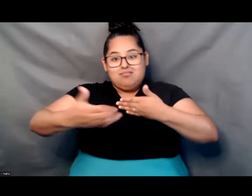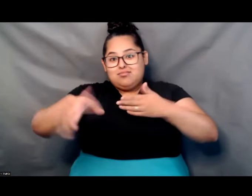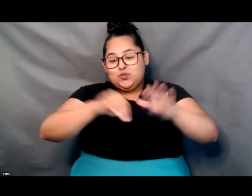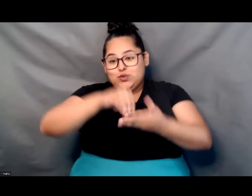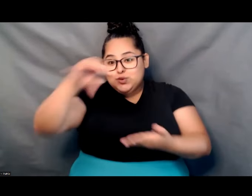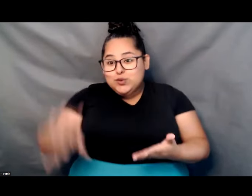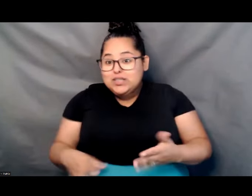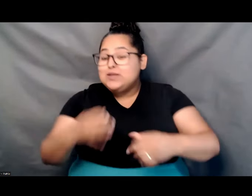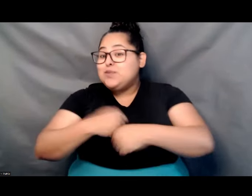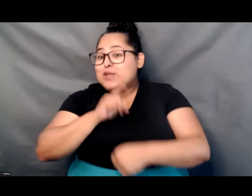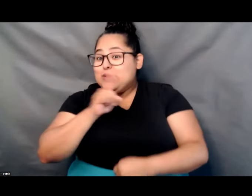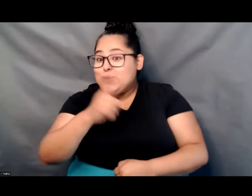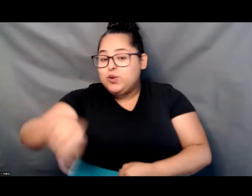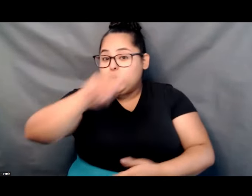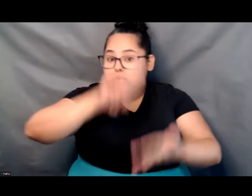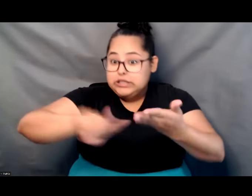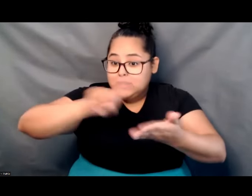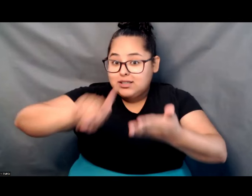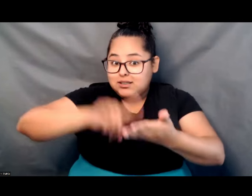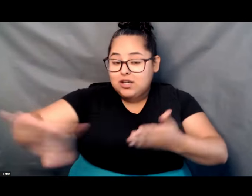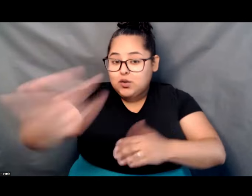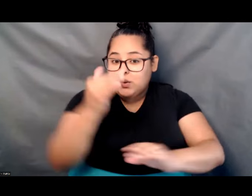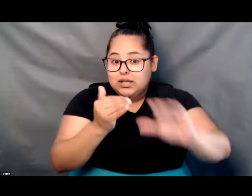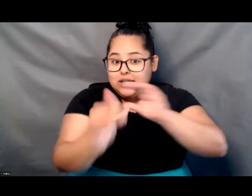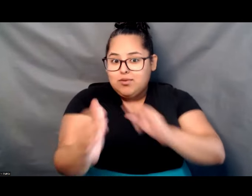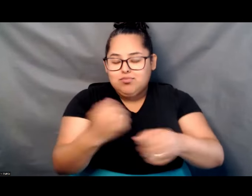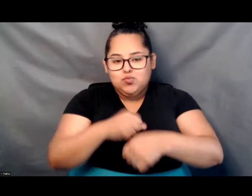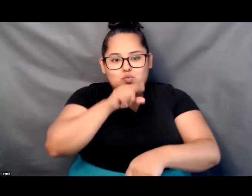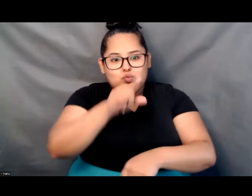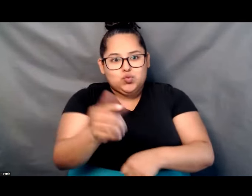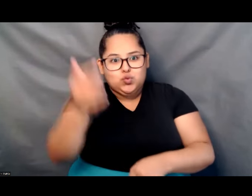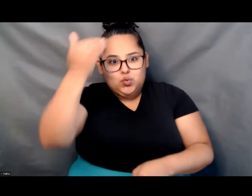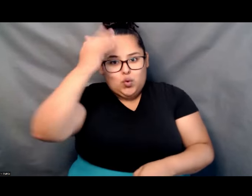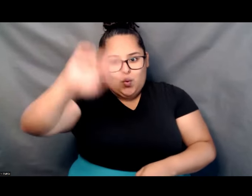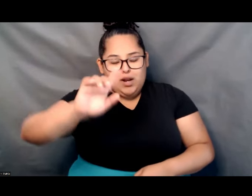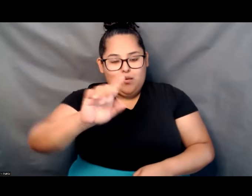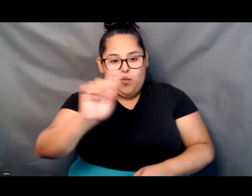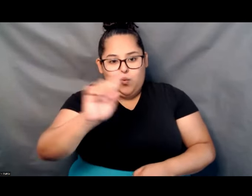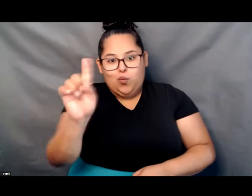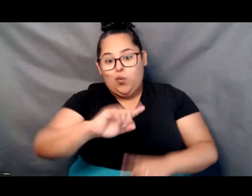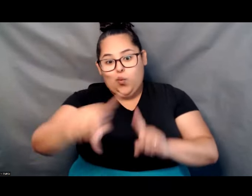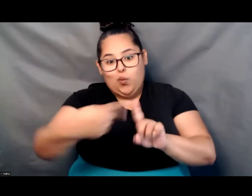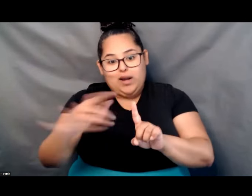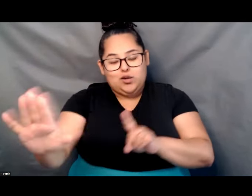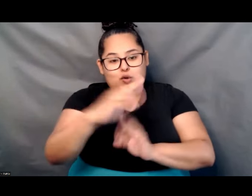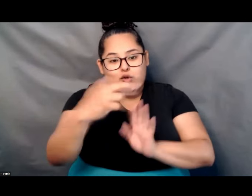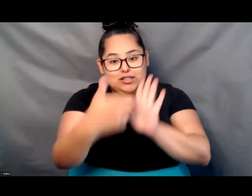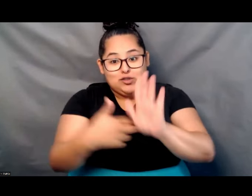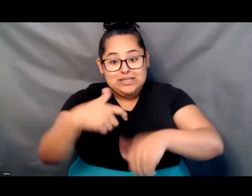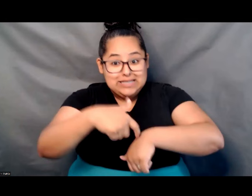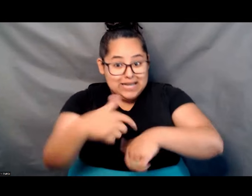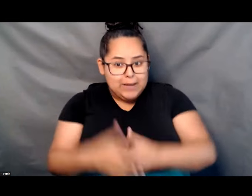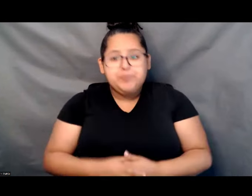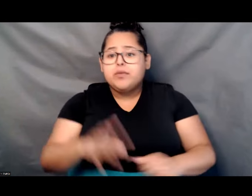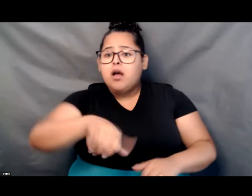emails regularly so you can stay on top of registration times. Some other services we offer,